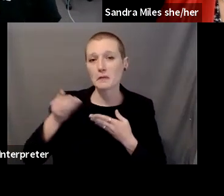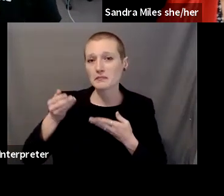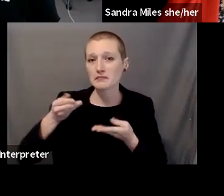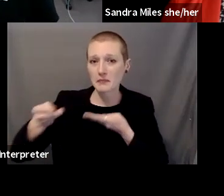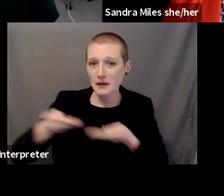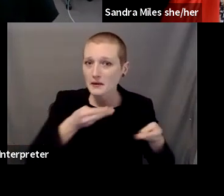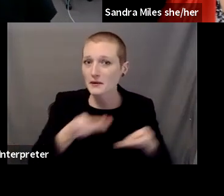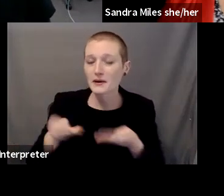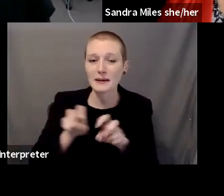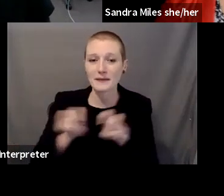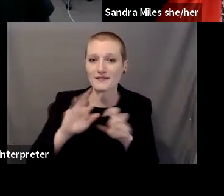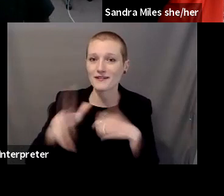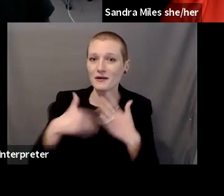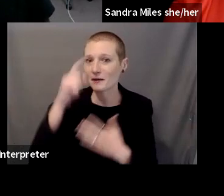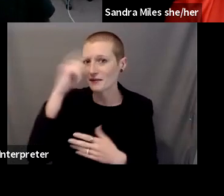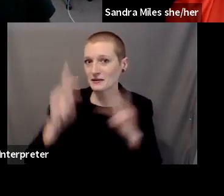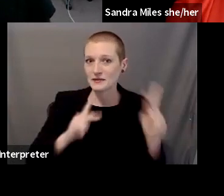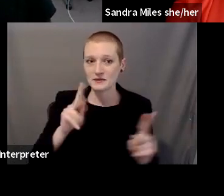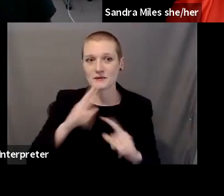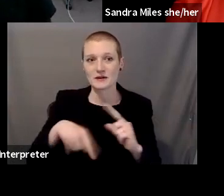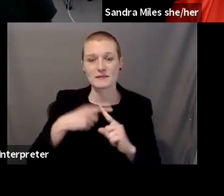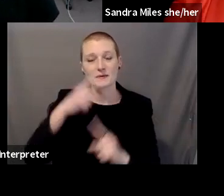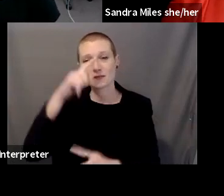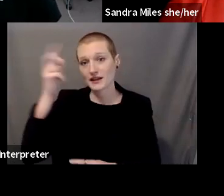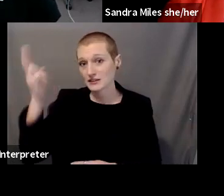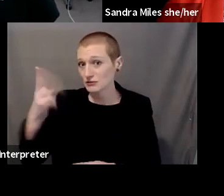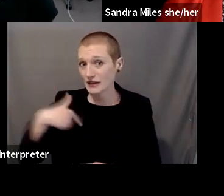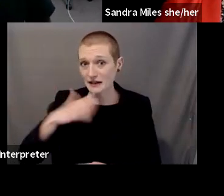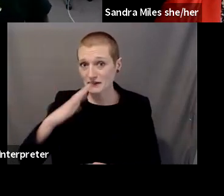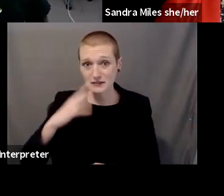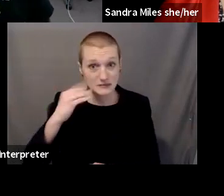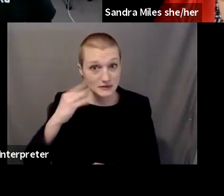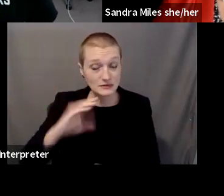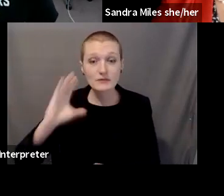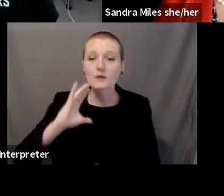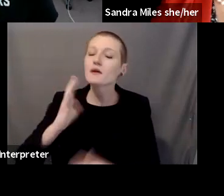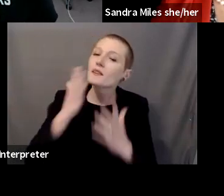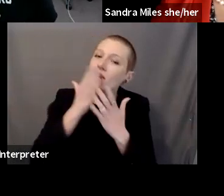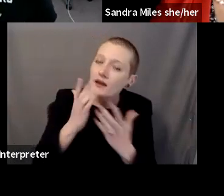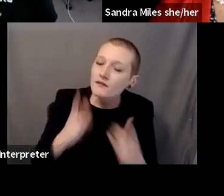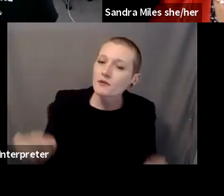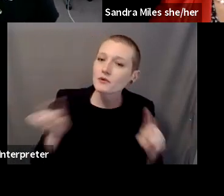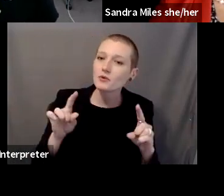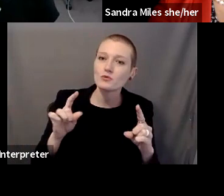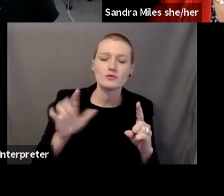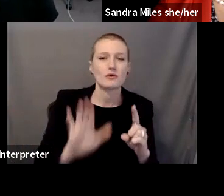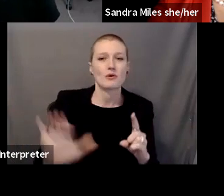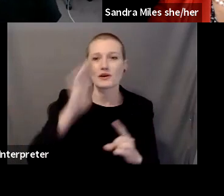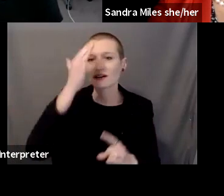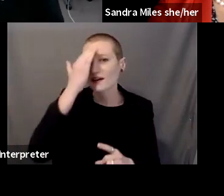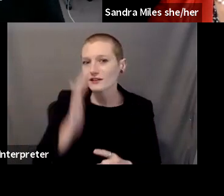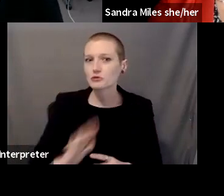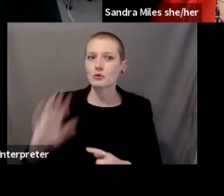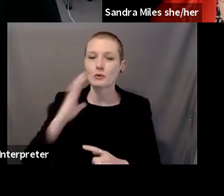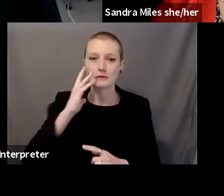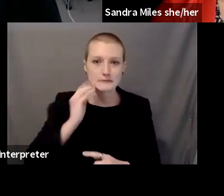about Black history. I don't know that I've ever done that. And thank you all for bringing so much knowledge and expertise to this